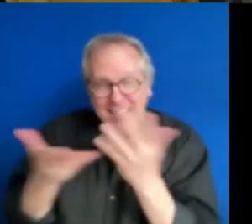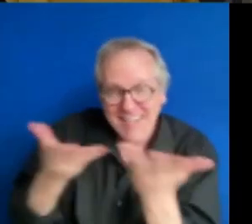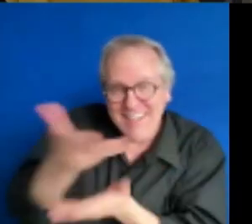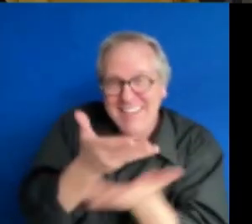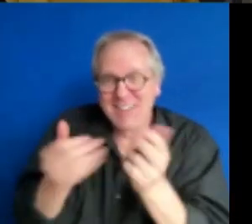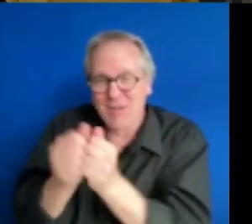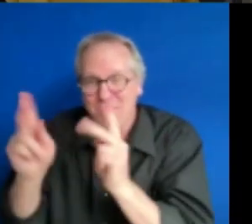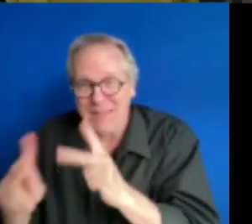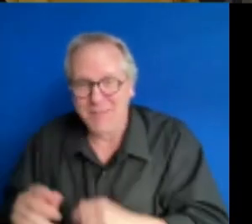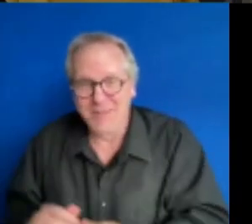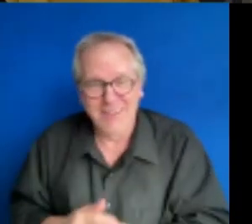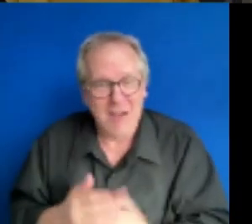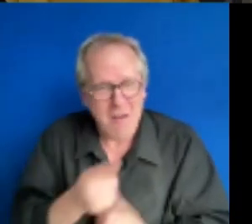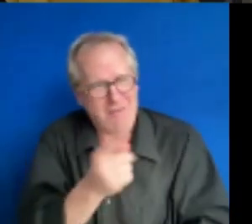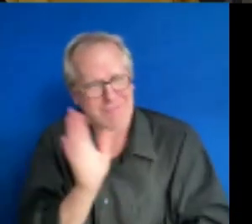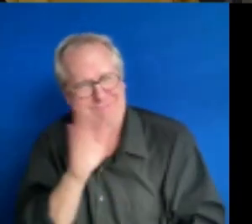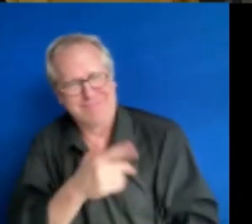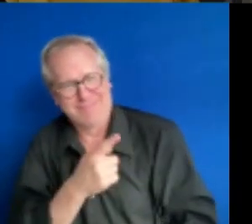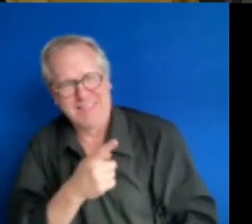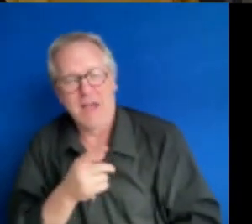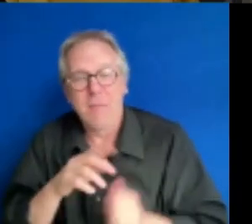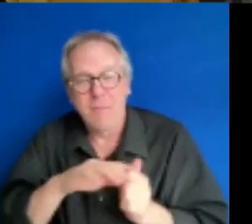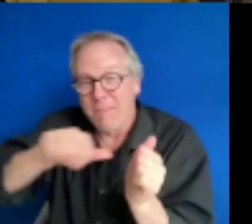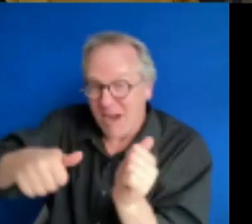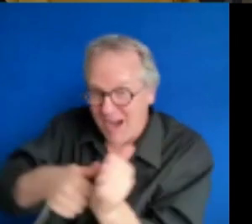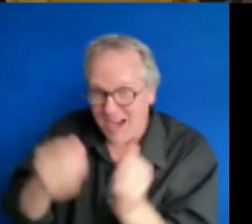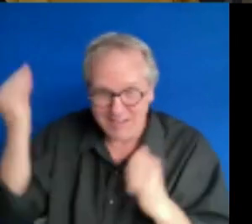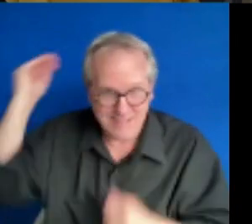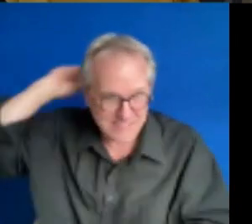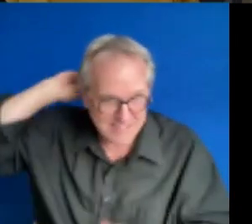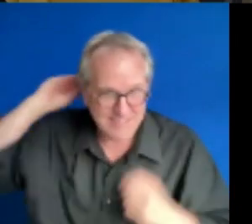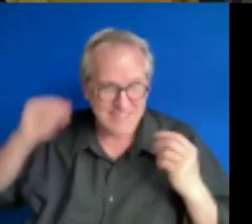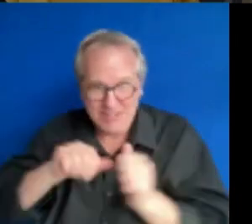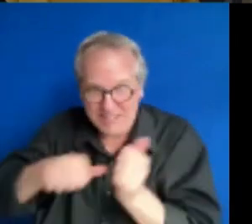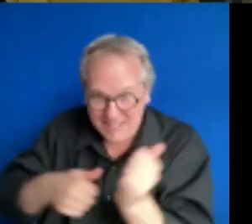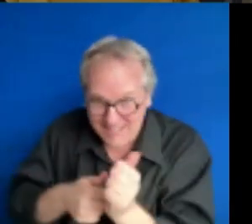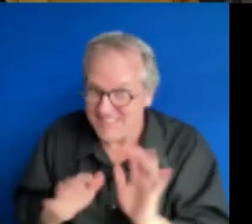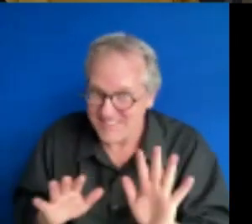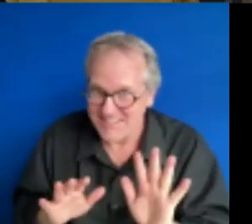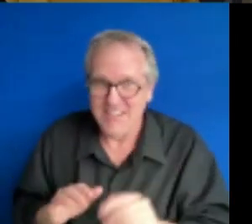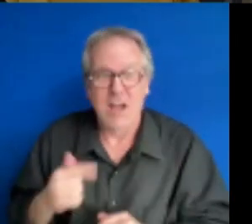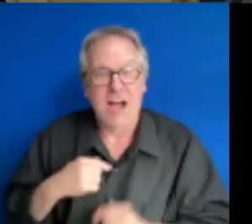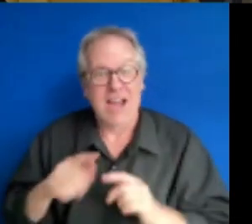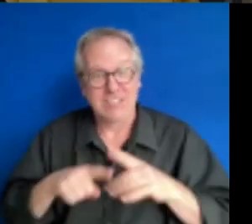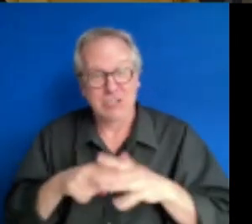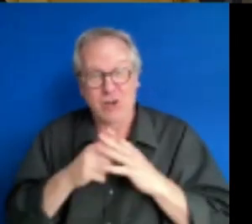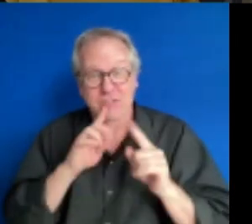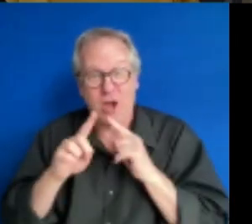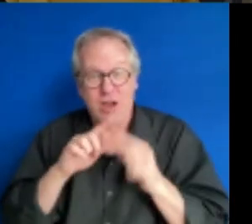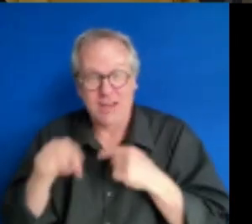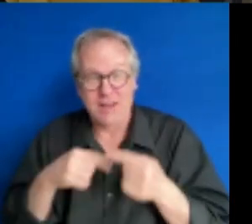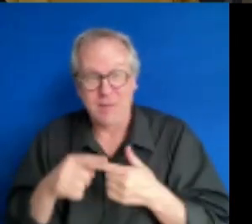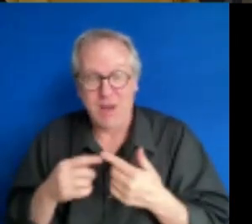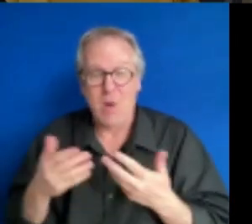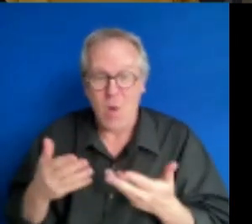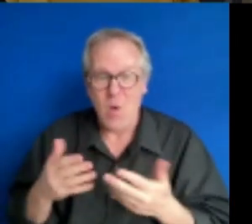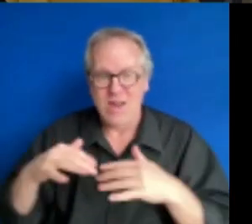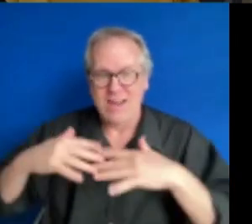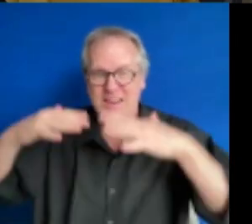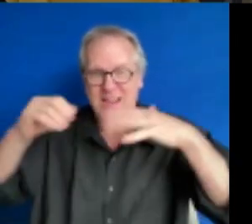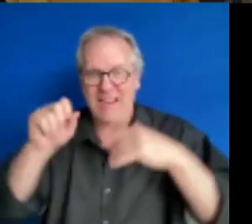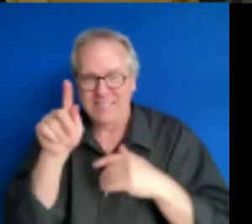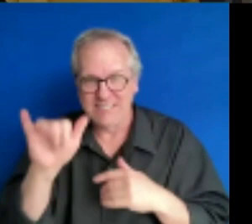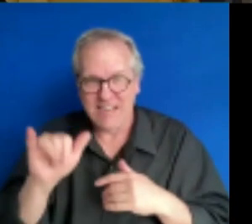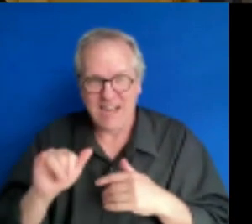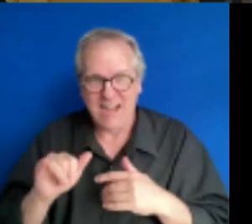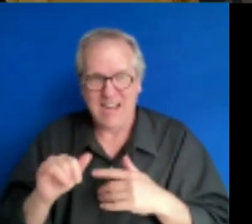these people. And what they don't see is what goes on behind. And so when I start talking about, oh, the anxiety that sort